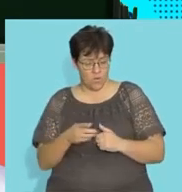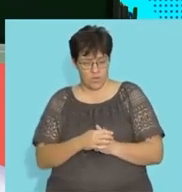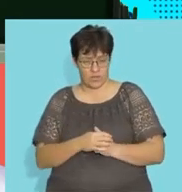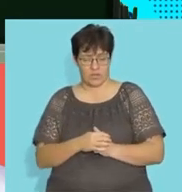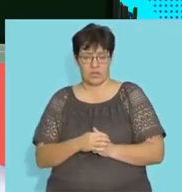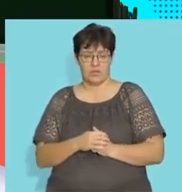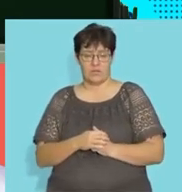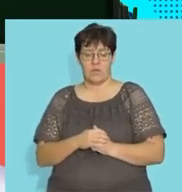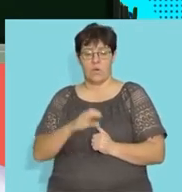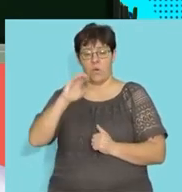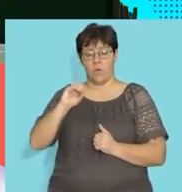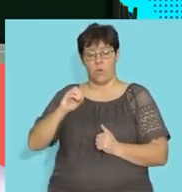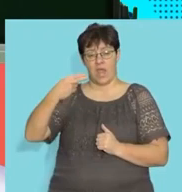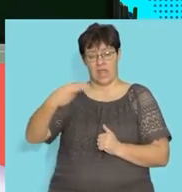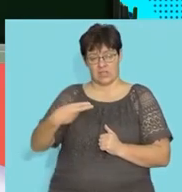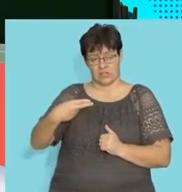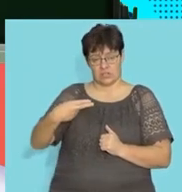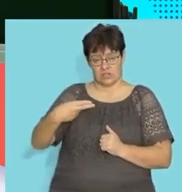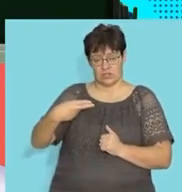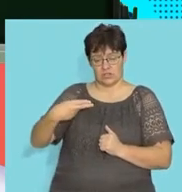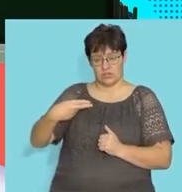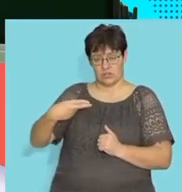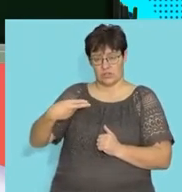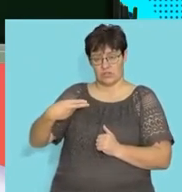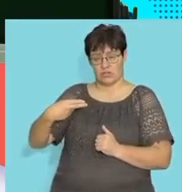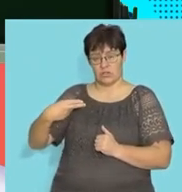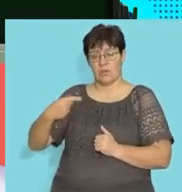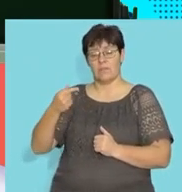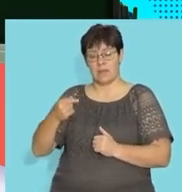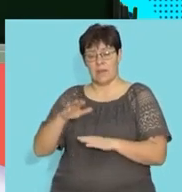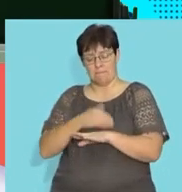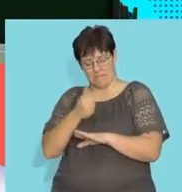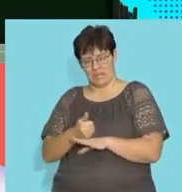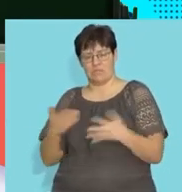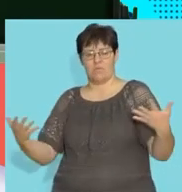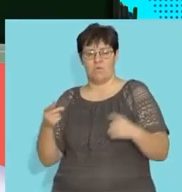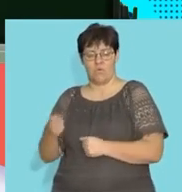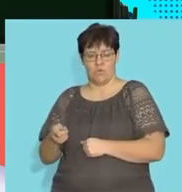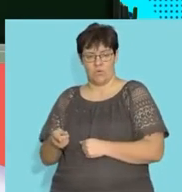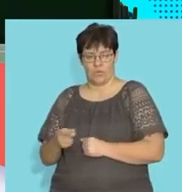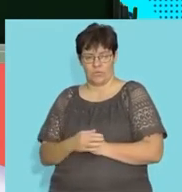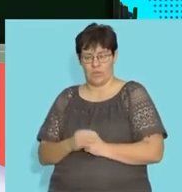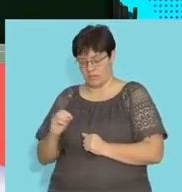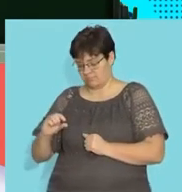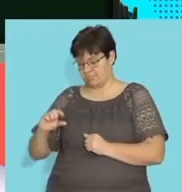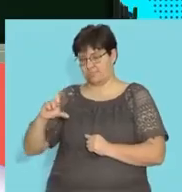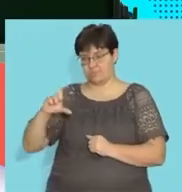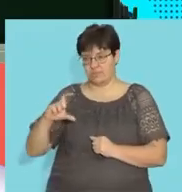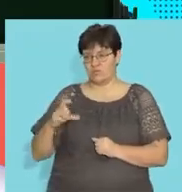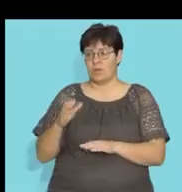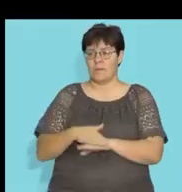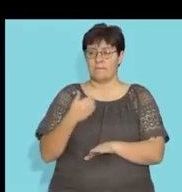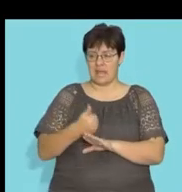in solution means that we have to do something to do with the base. So in this case, we have